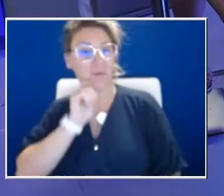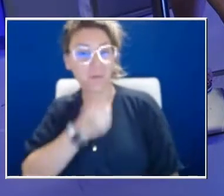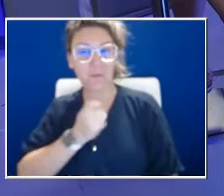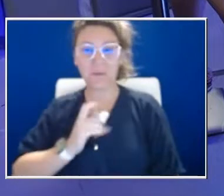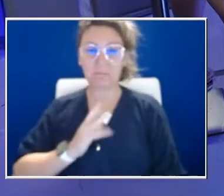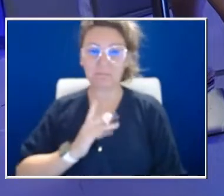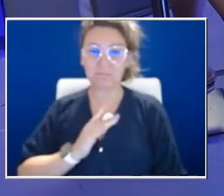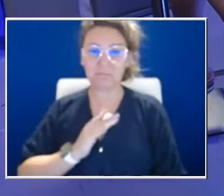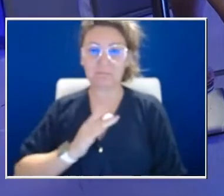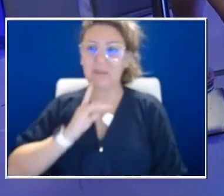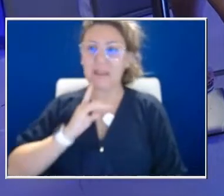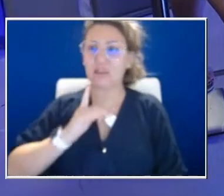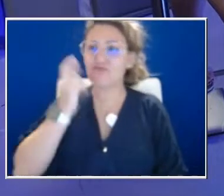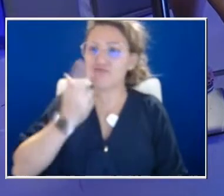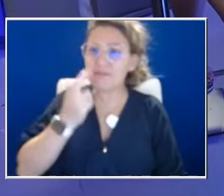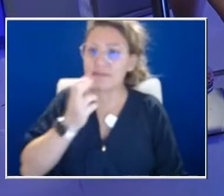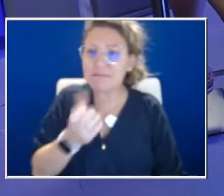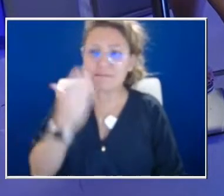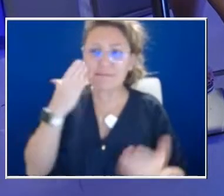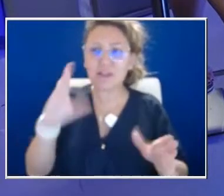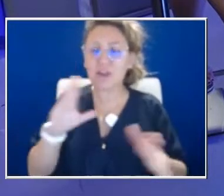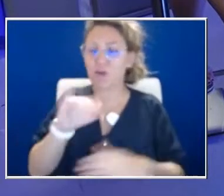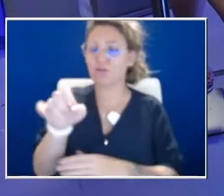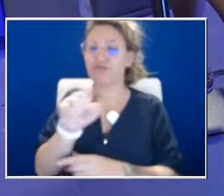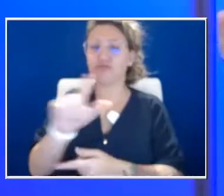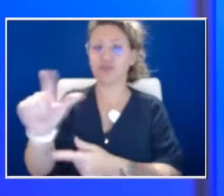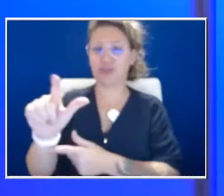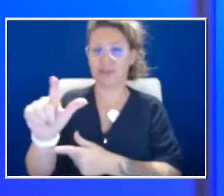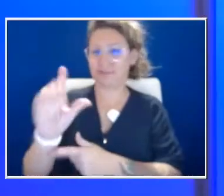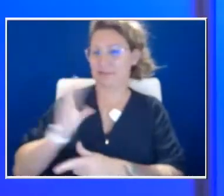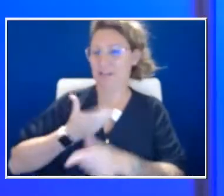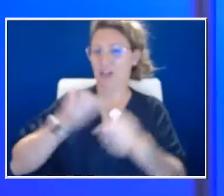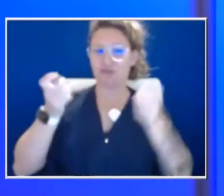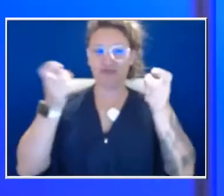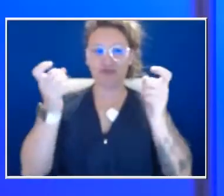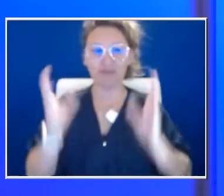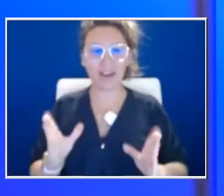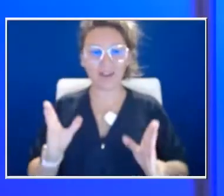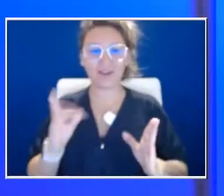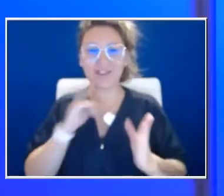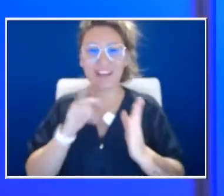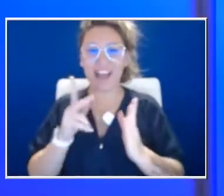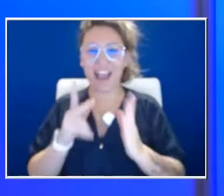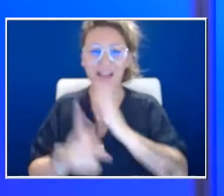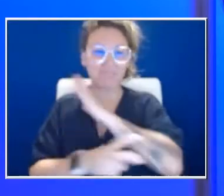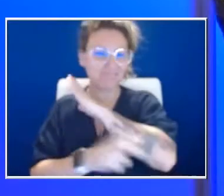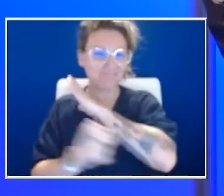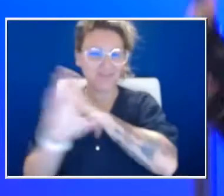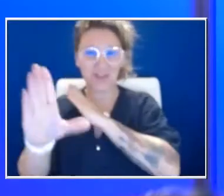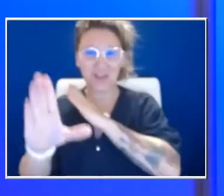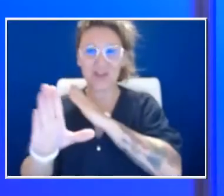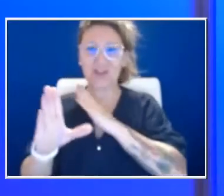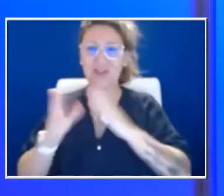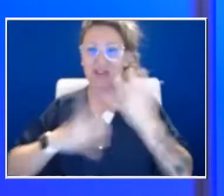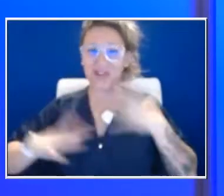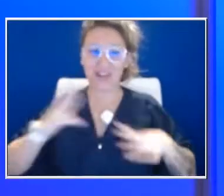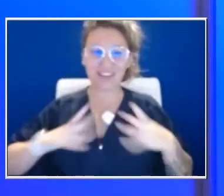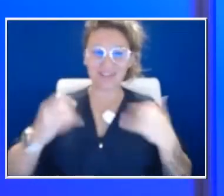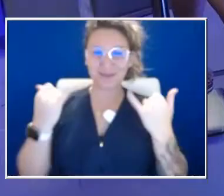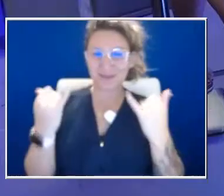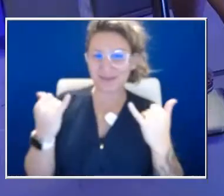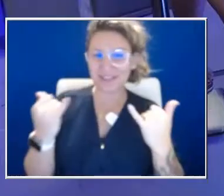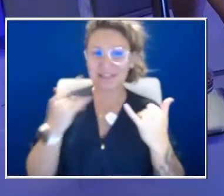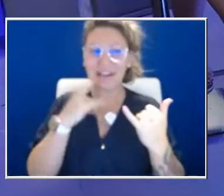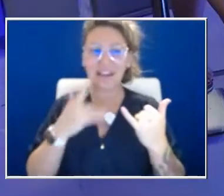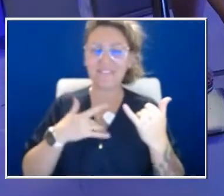know is because Jill Chadwick, our director, this was her, I stole her costume today. So anyway, I feel kind of hip and cool, even though I didn't know what it was.